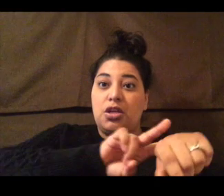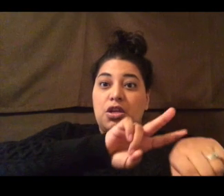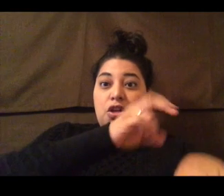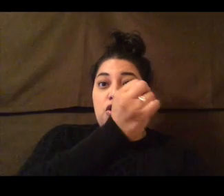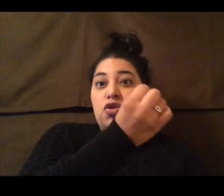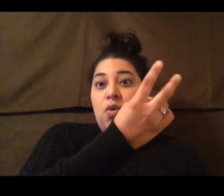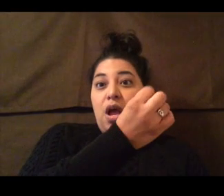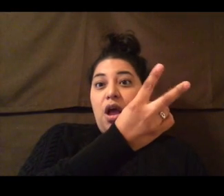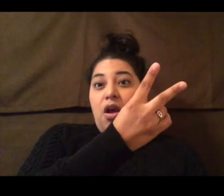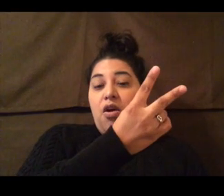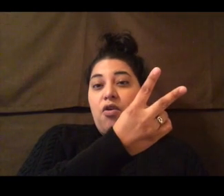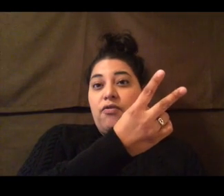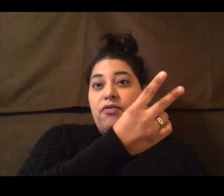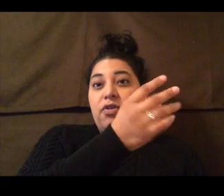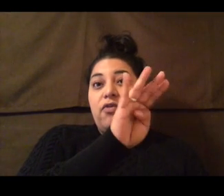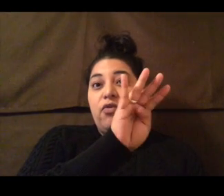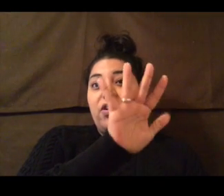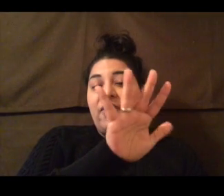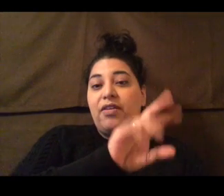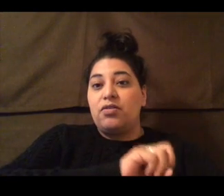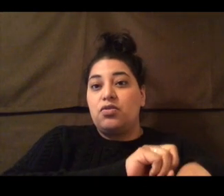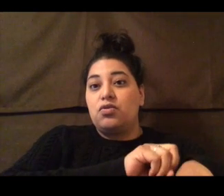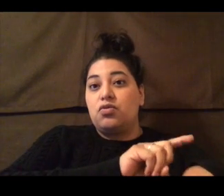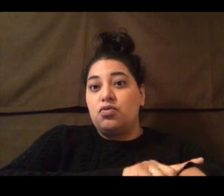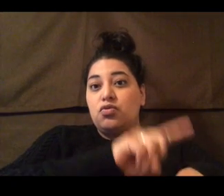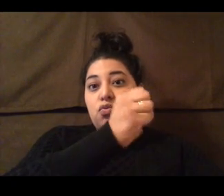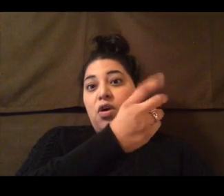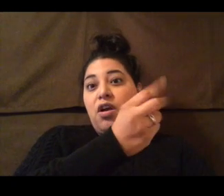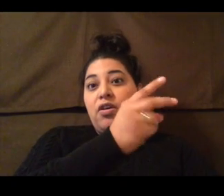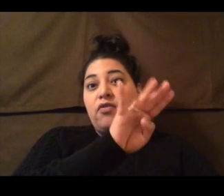12:45. Okay, so the start time